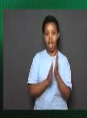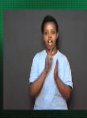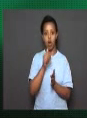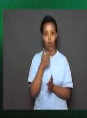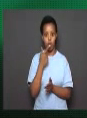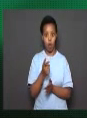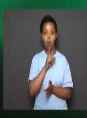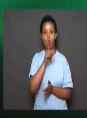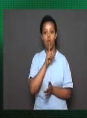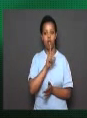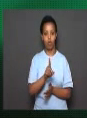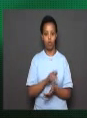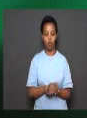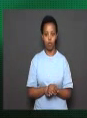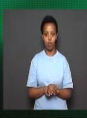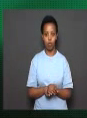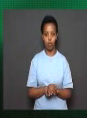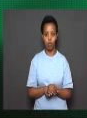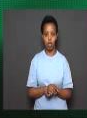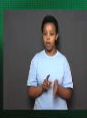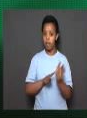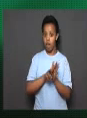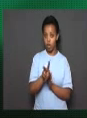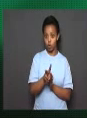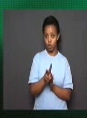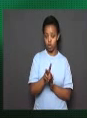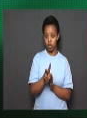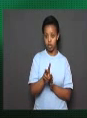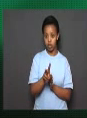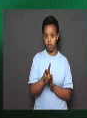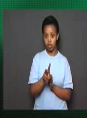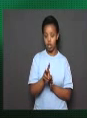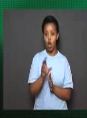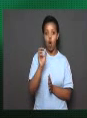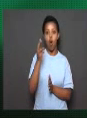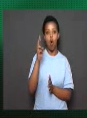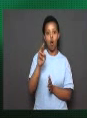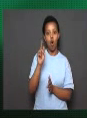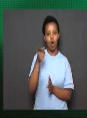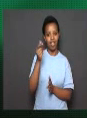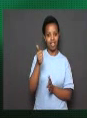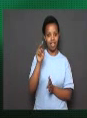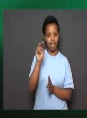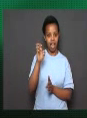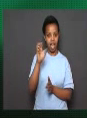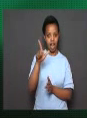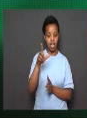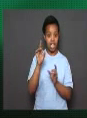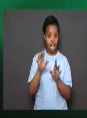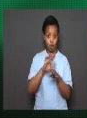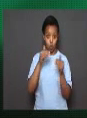also true. Since viruses do not have organelles, they cannot